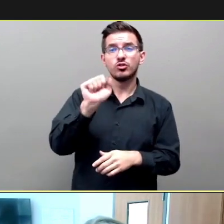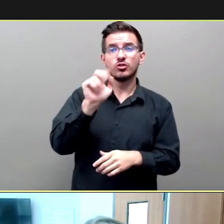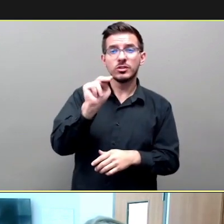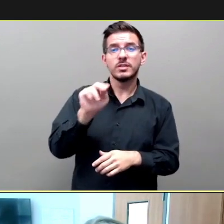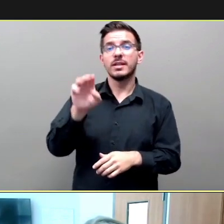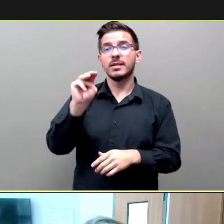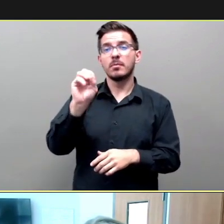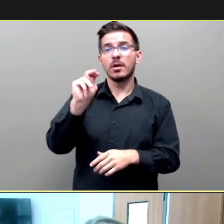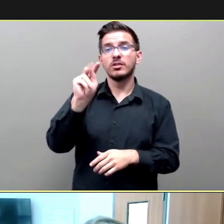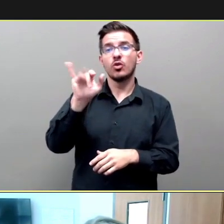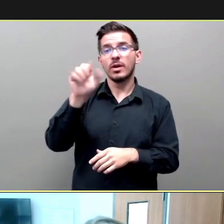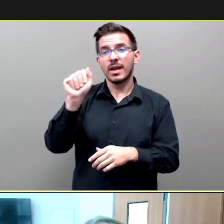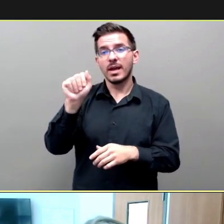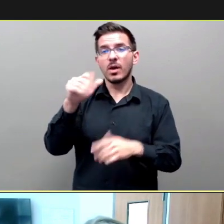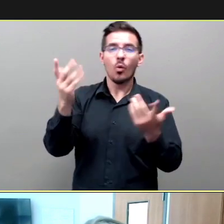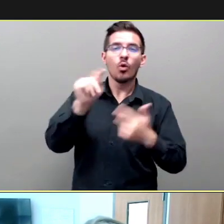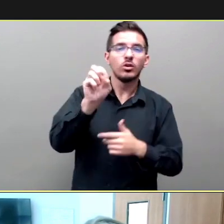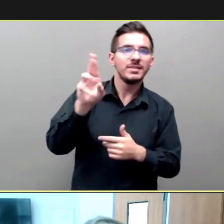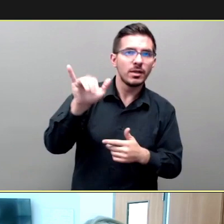Terry.